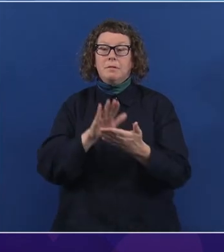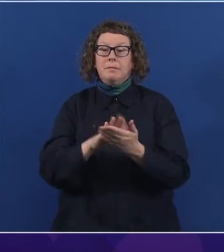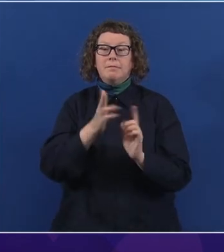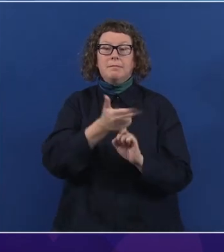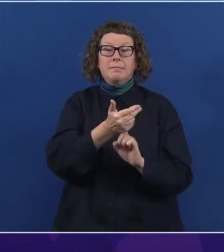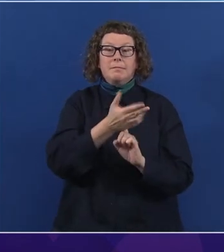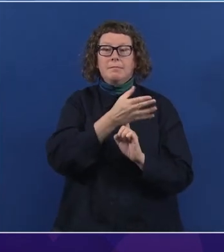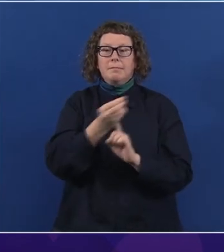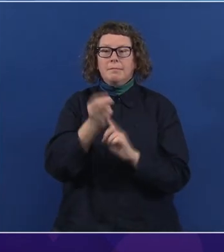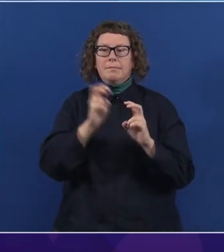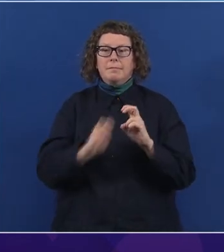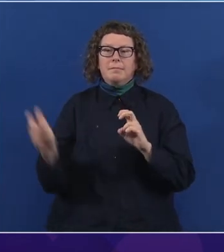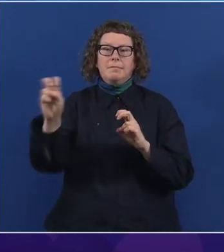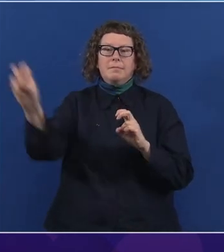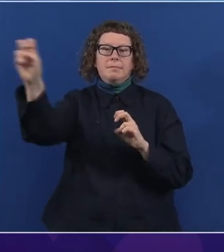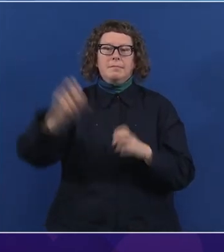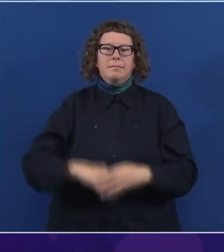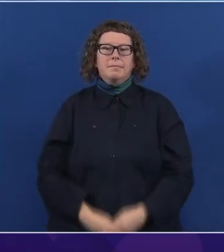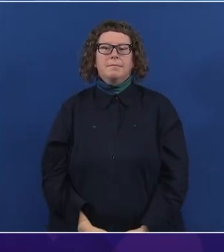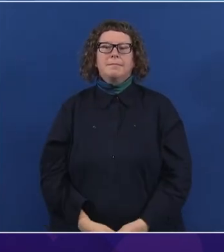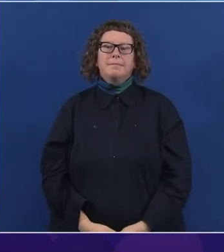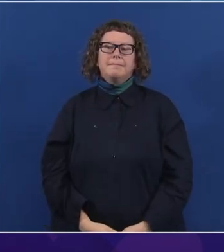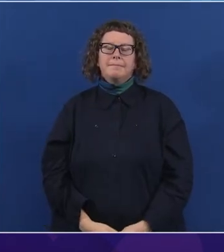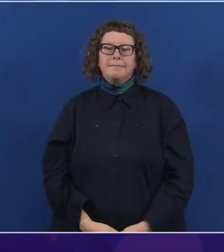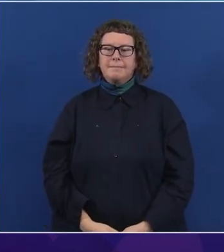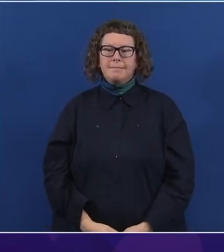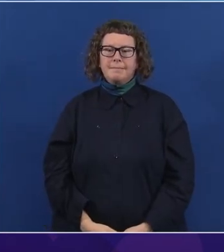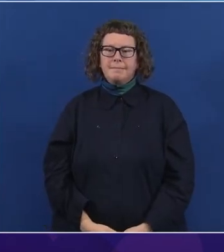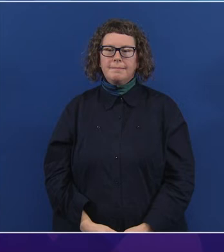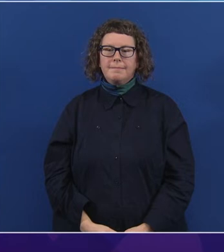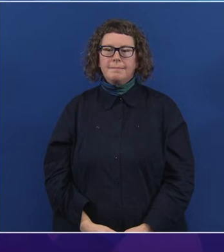School of Hospitality and Tourism.